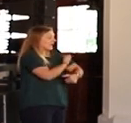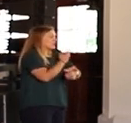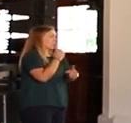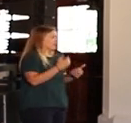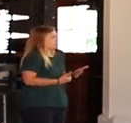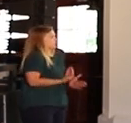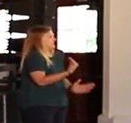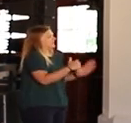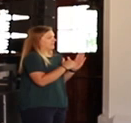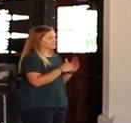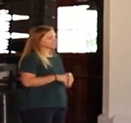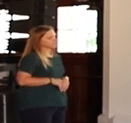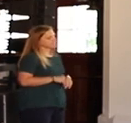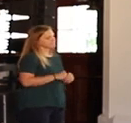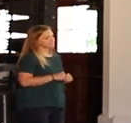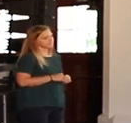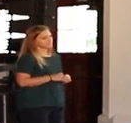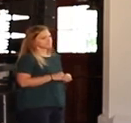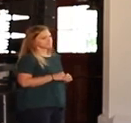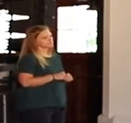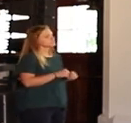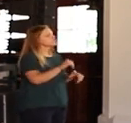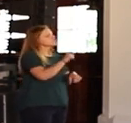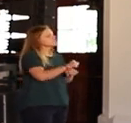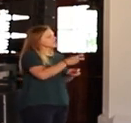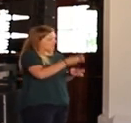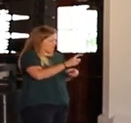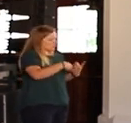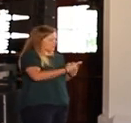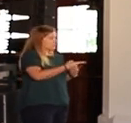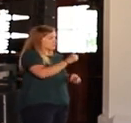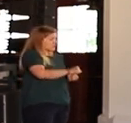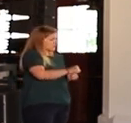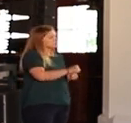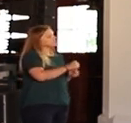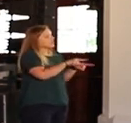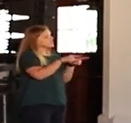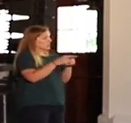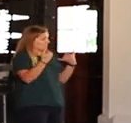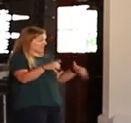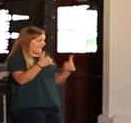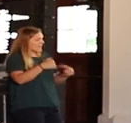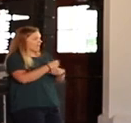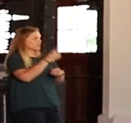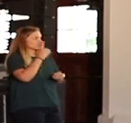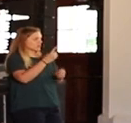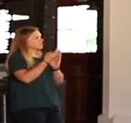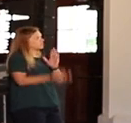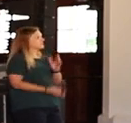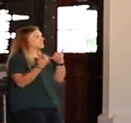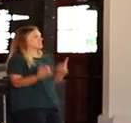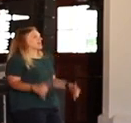meet that challenge. Work hard when you work and play hard when you play. I